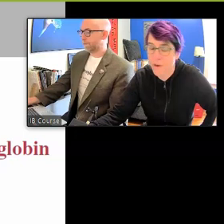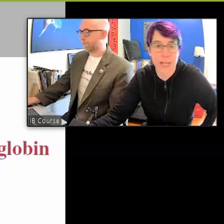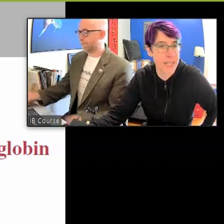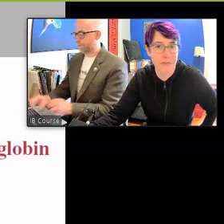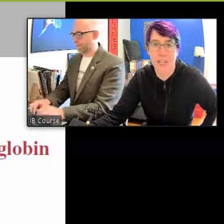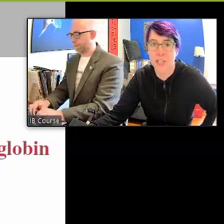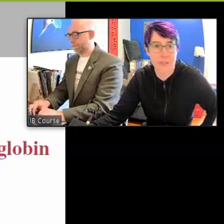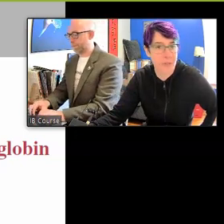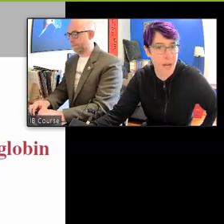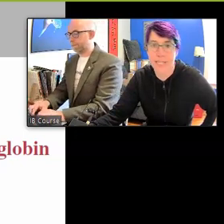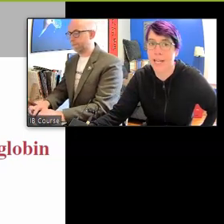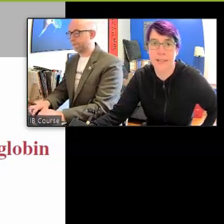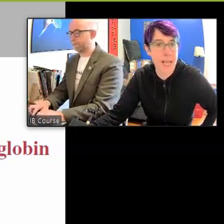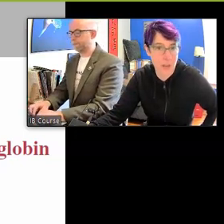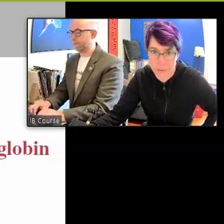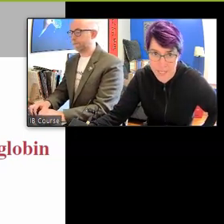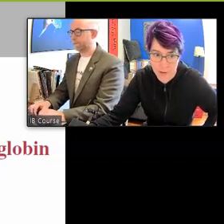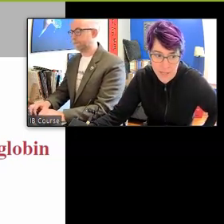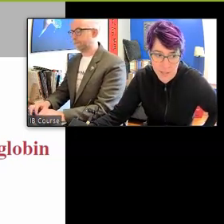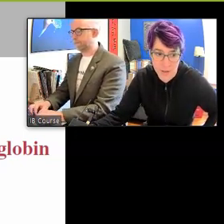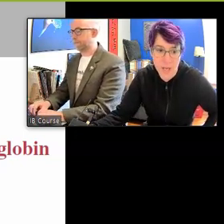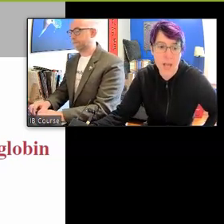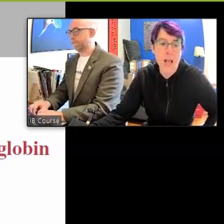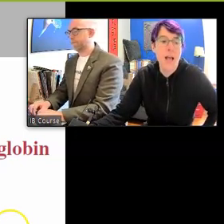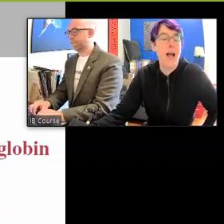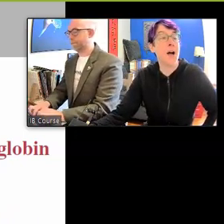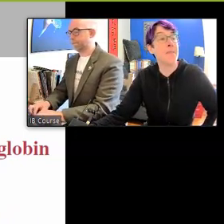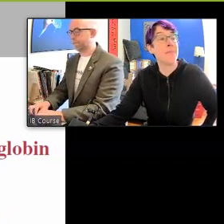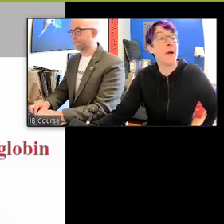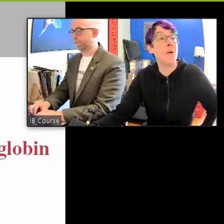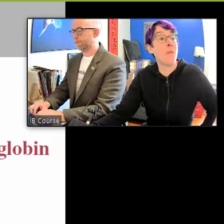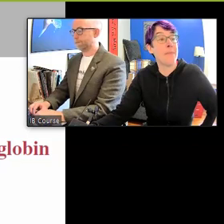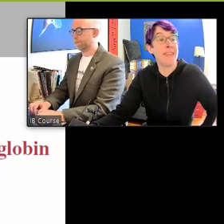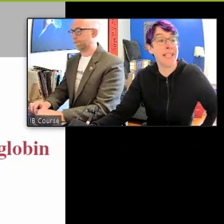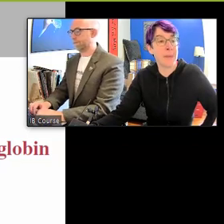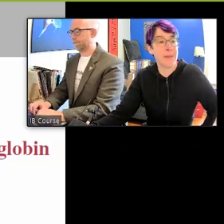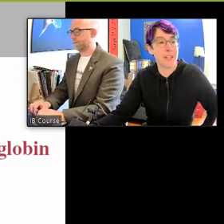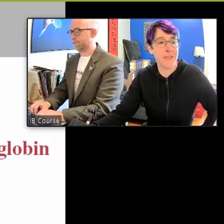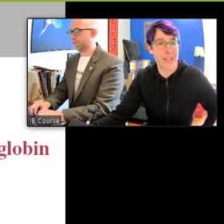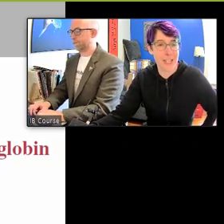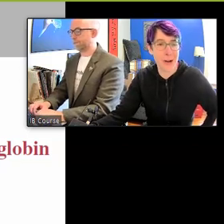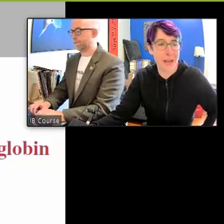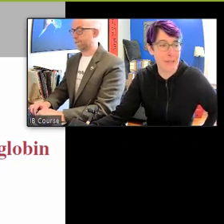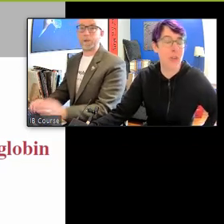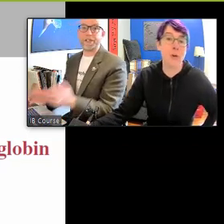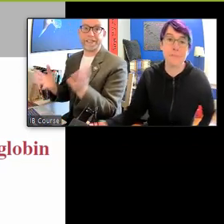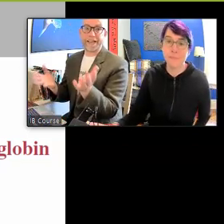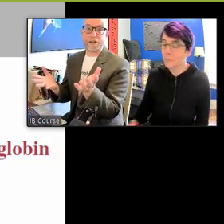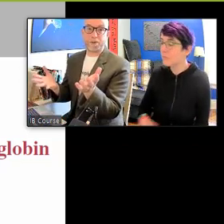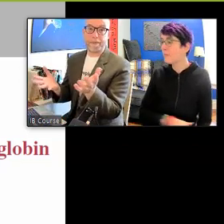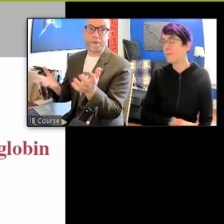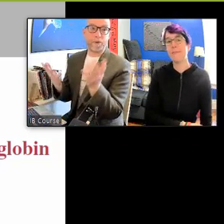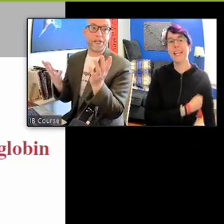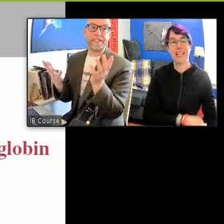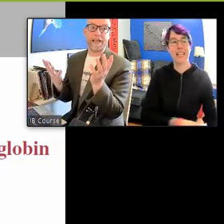So remember, in a different fish, a different context, it could be a different answer. When bad things happen to good fish. Okay. So, which is the